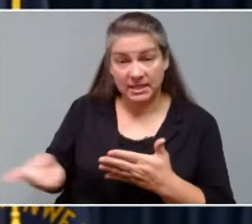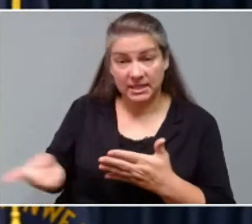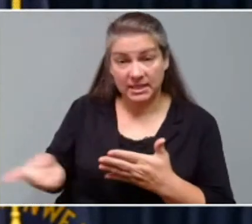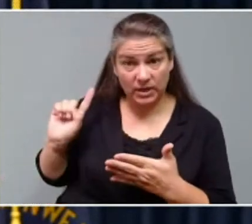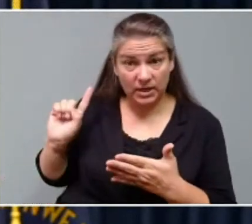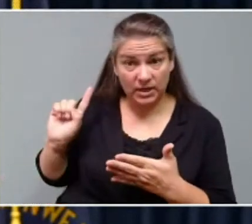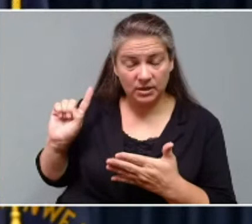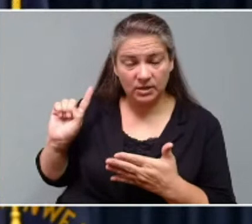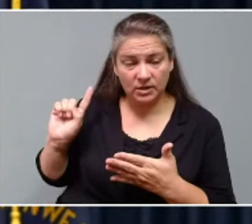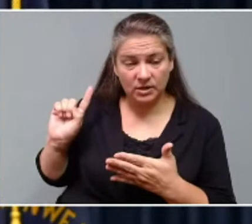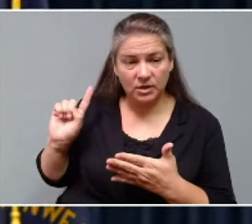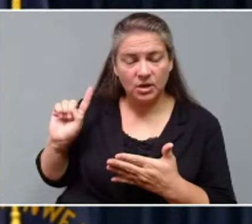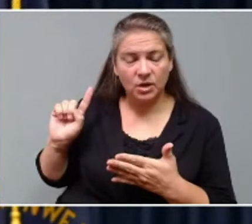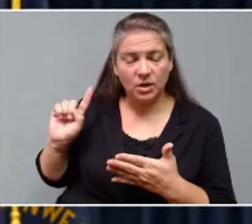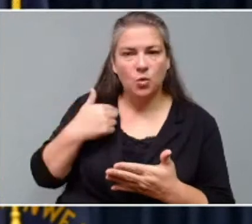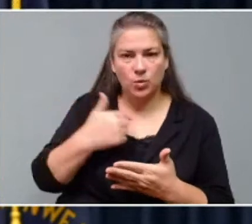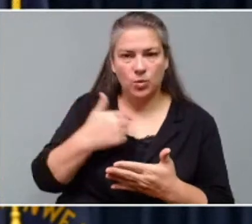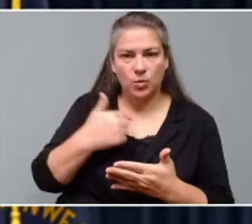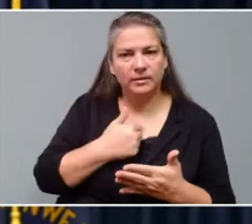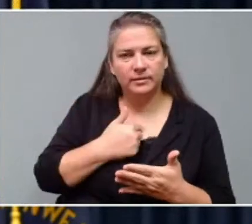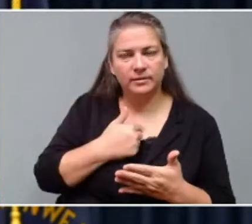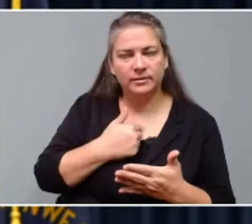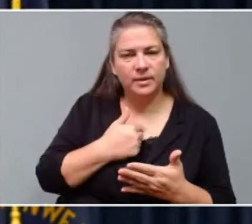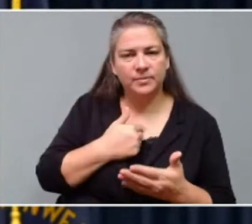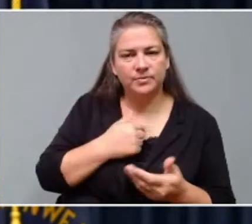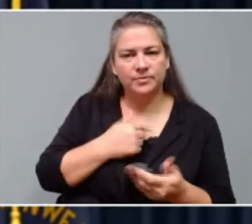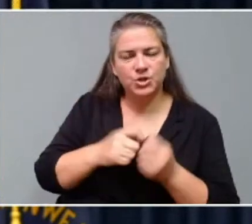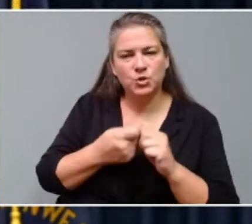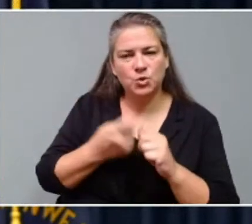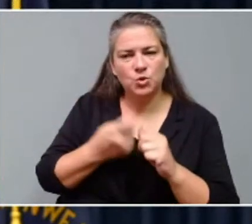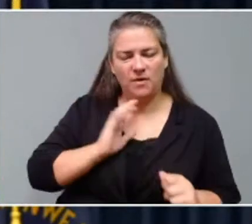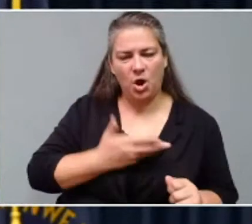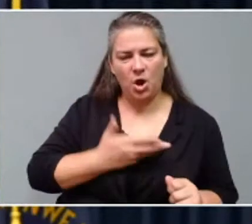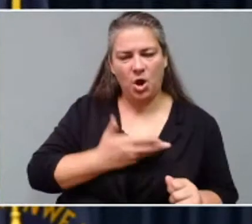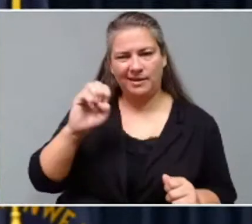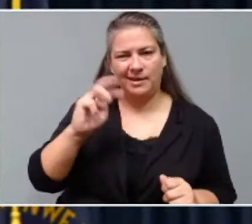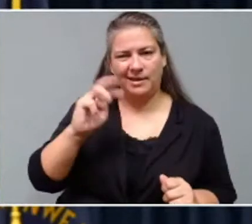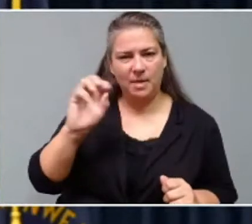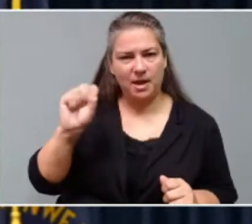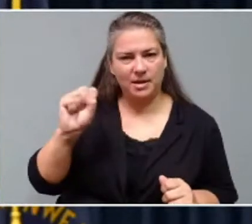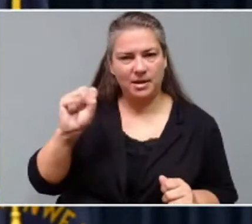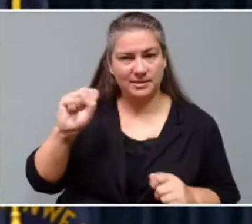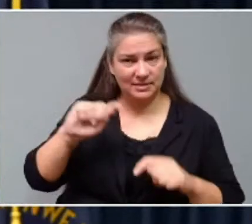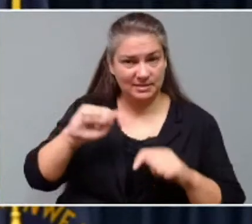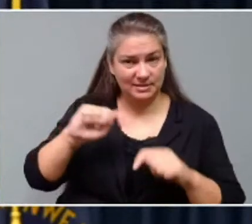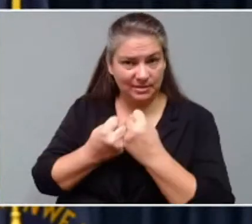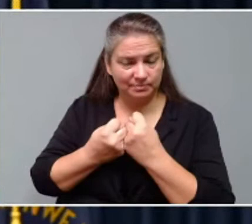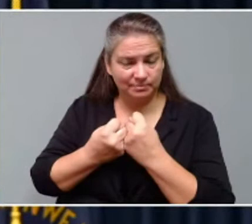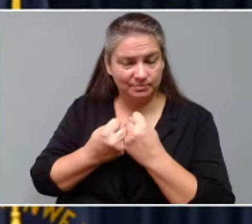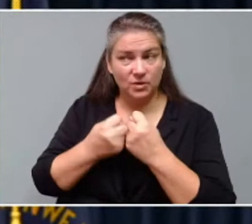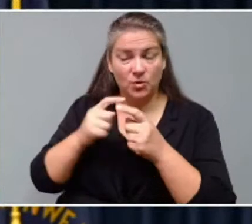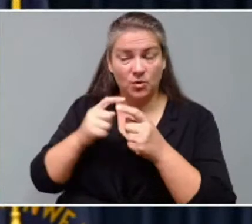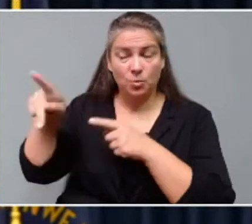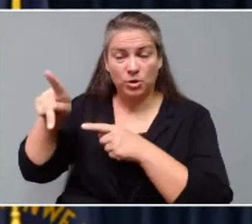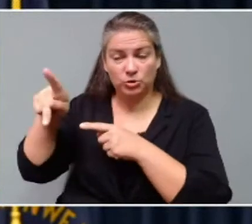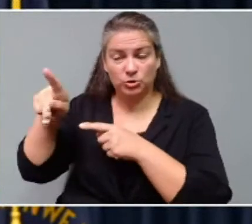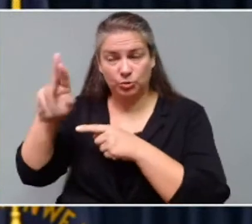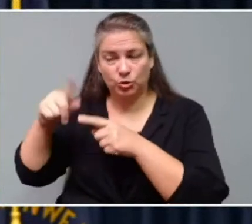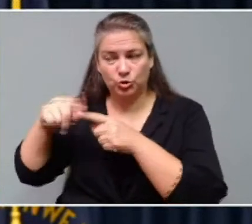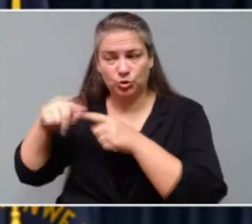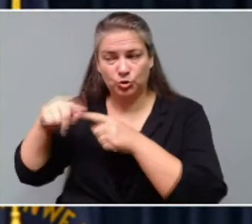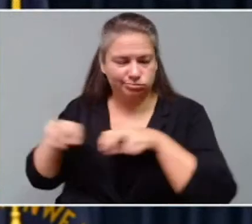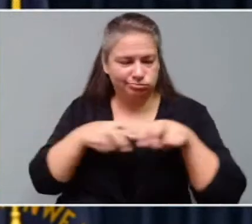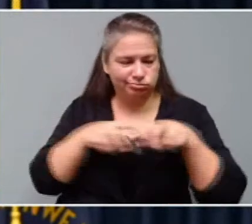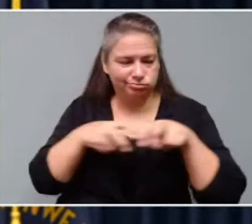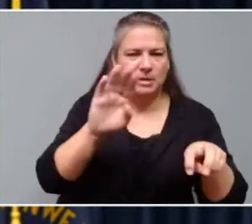piece of note is we repositioned one of our EMS strike teams. We moved it from Prestonsburg to Beaver Dam, and that's